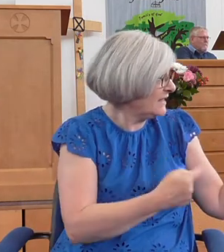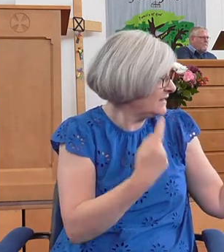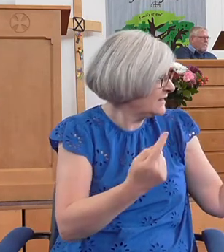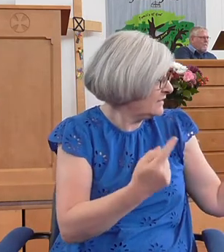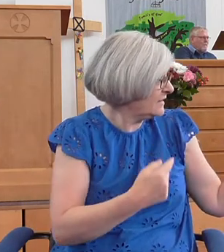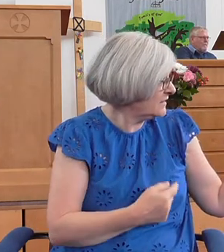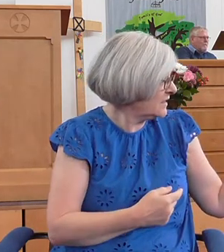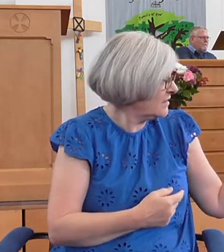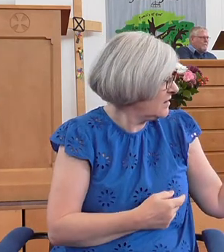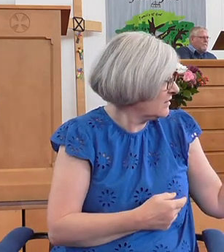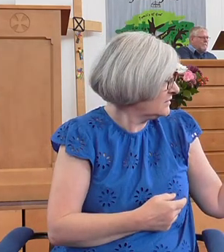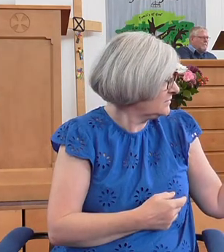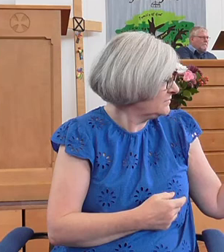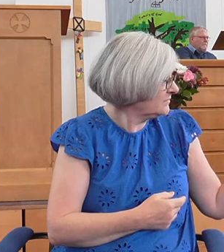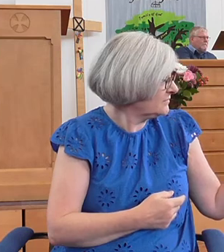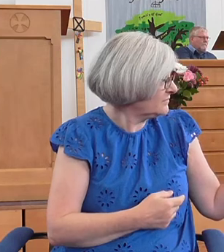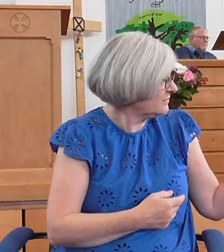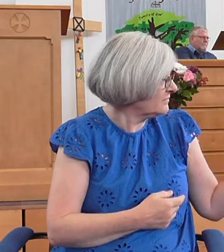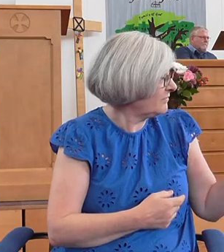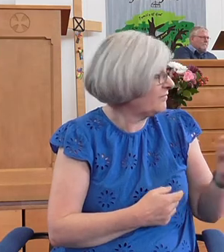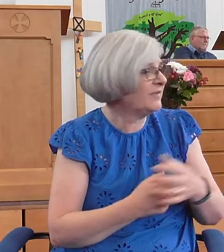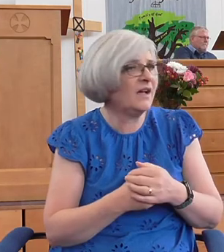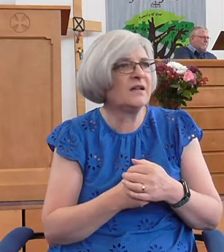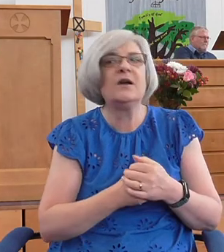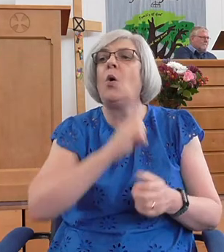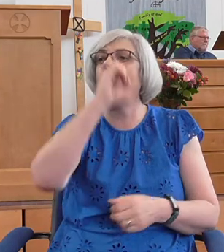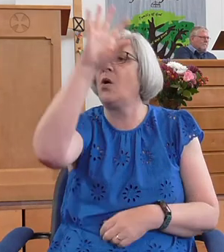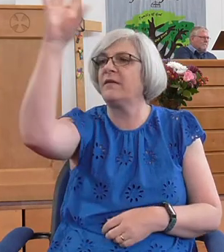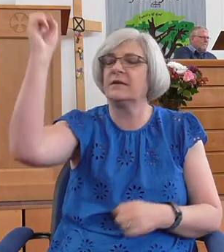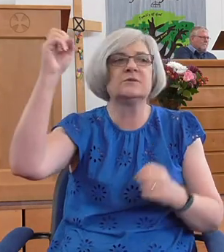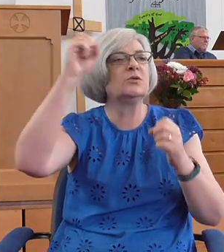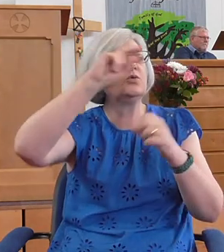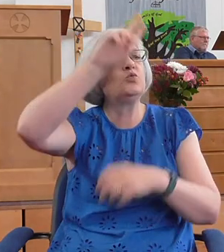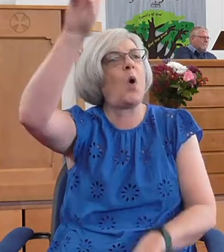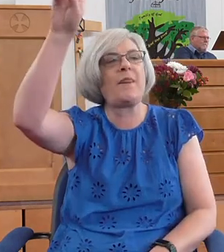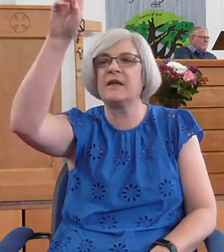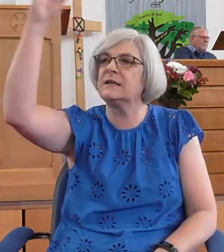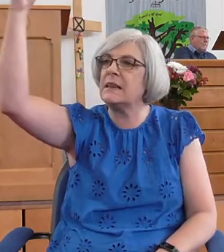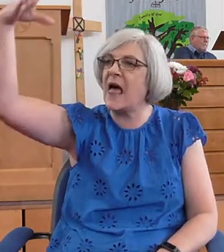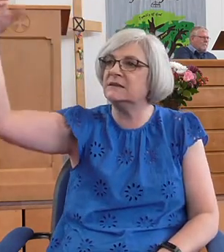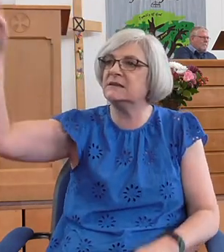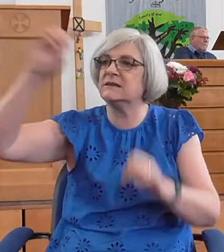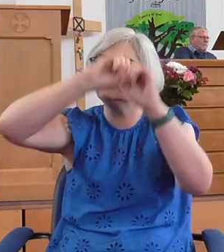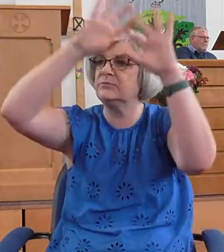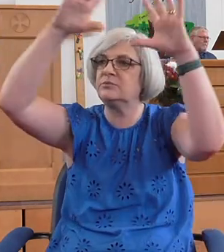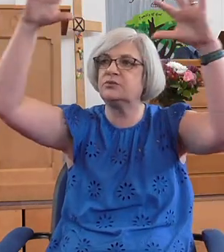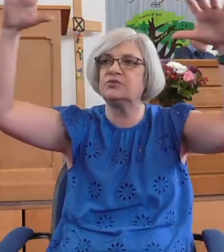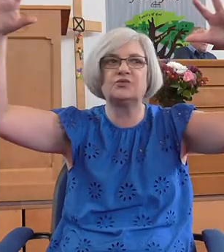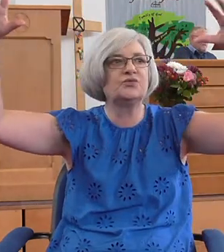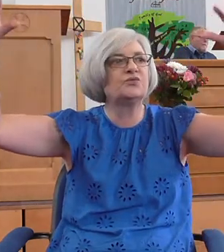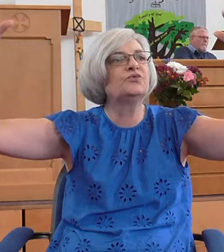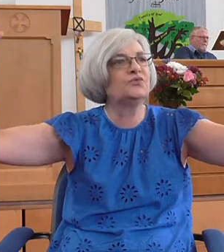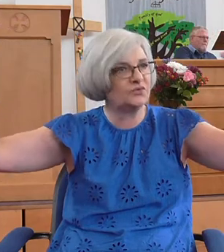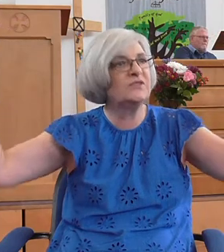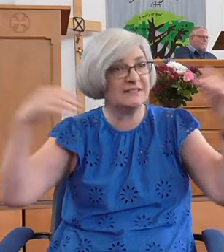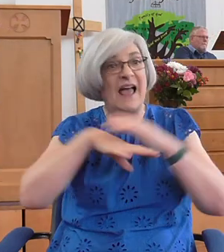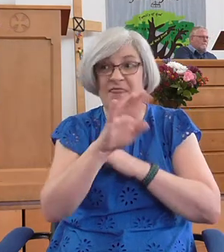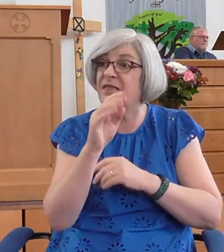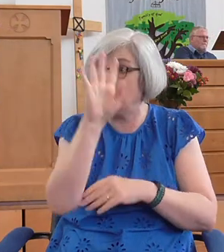about Robert Burns in school. So Aurora Borealis, the northern lights, are mentioned in poem Tam O'Shanter.